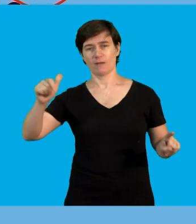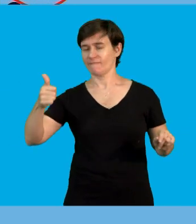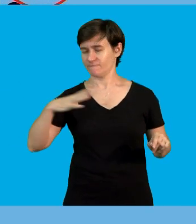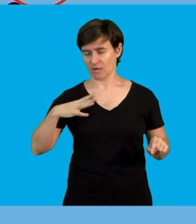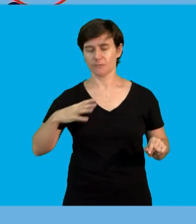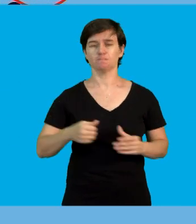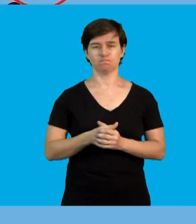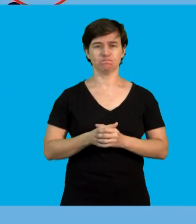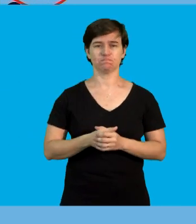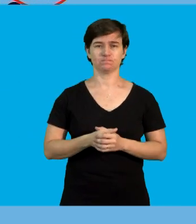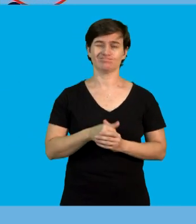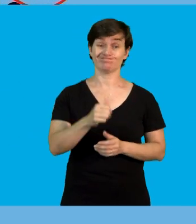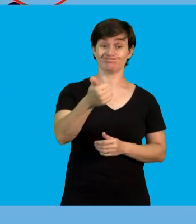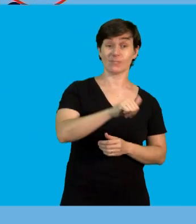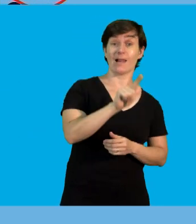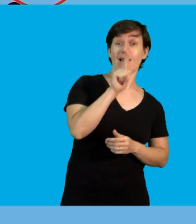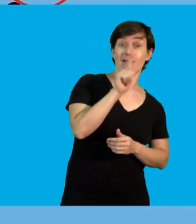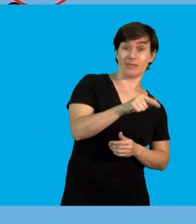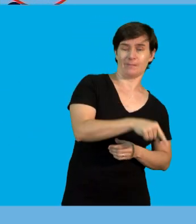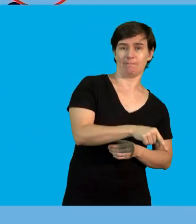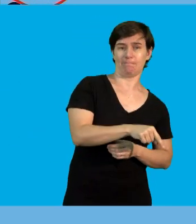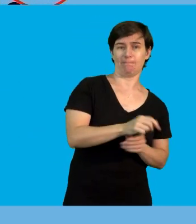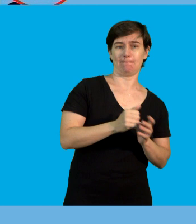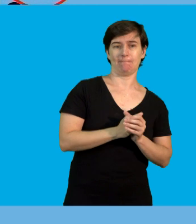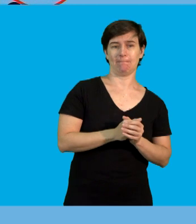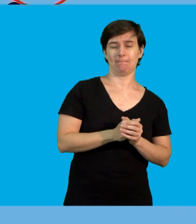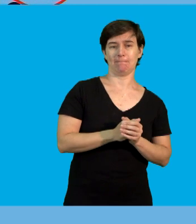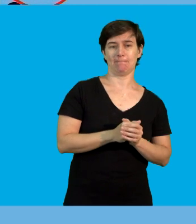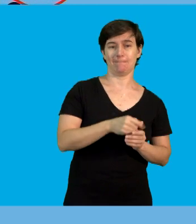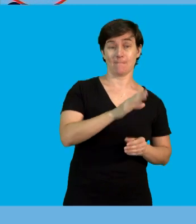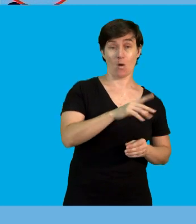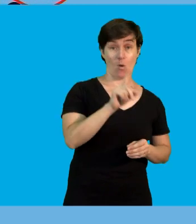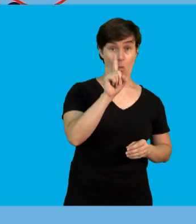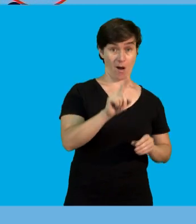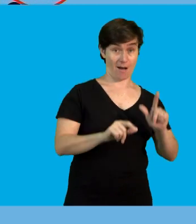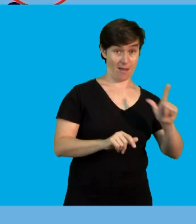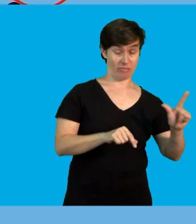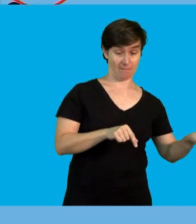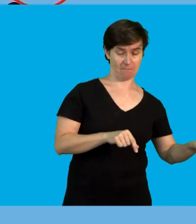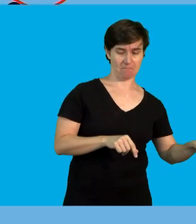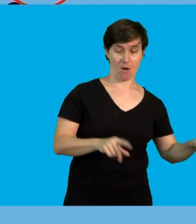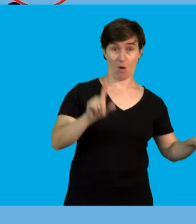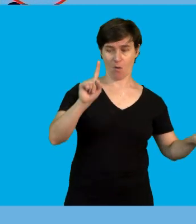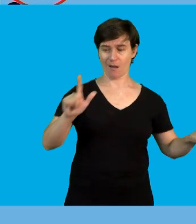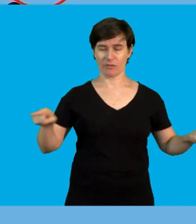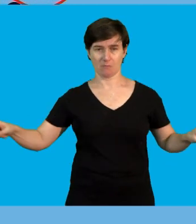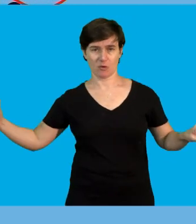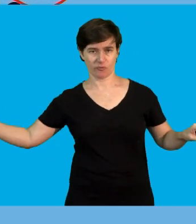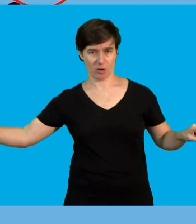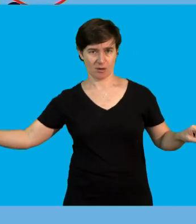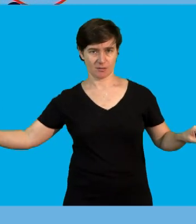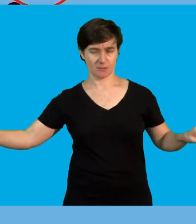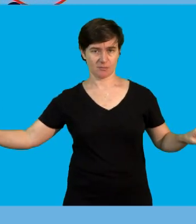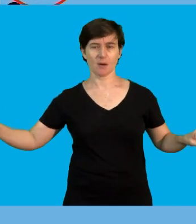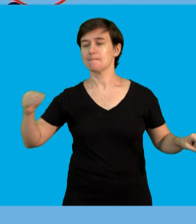on the right-hand side. Chlorine is balanced. Now, lithium, 1 lithium atom on the left-hand side, also 1